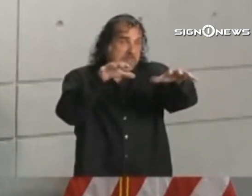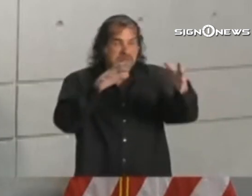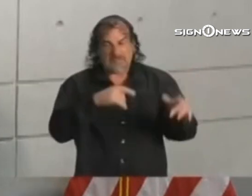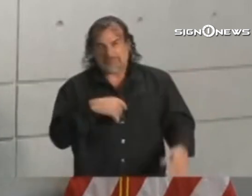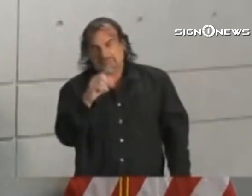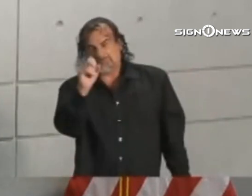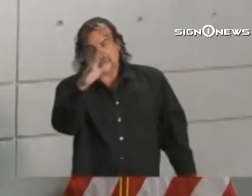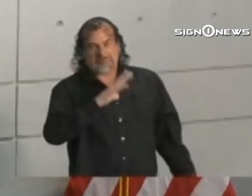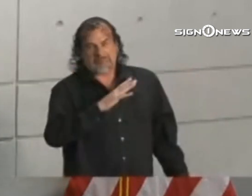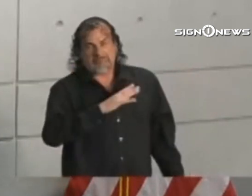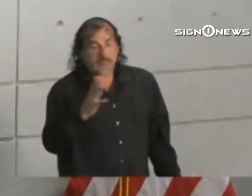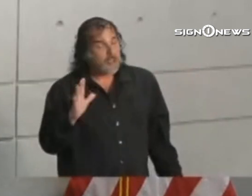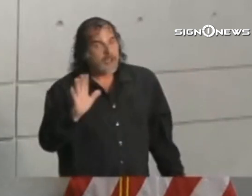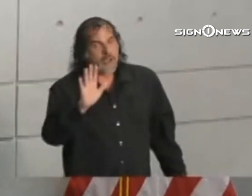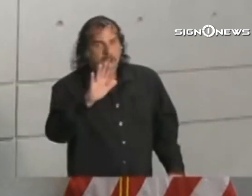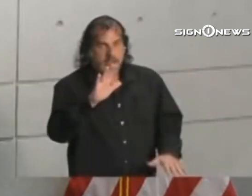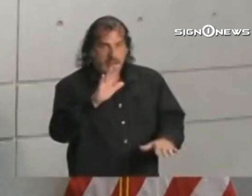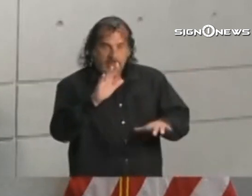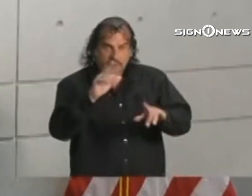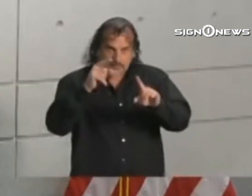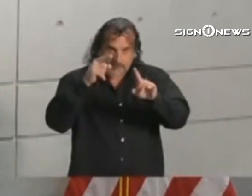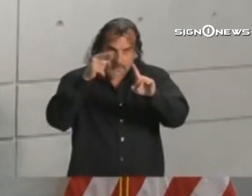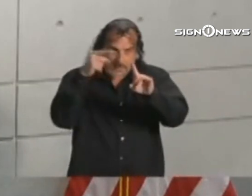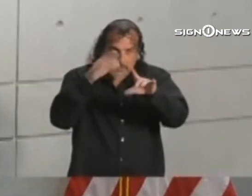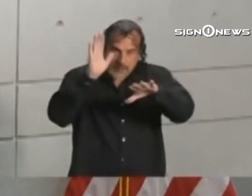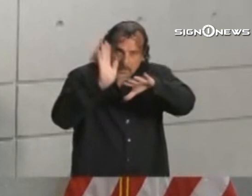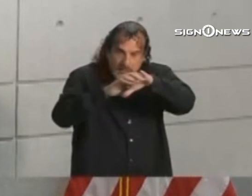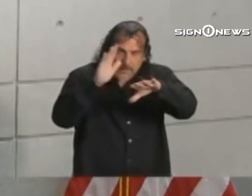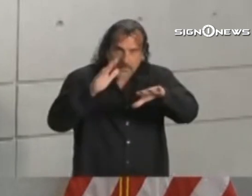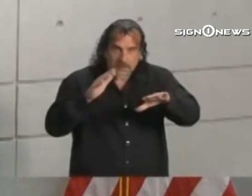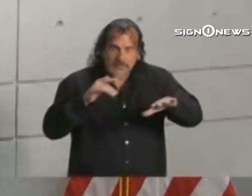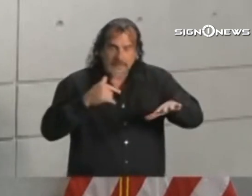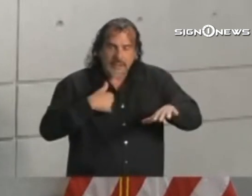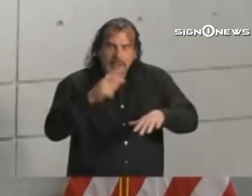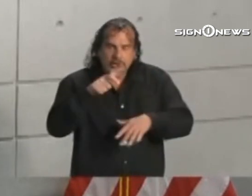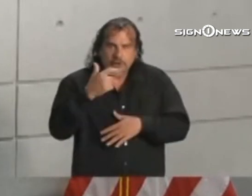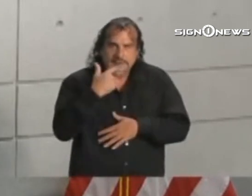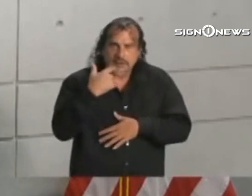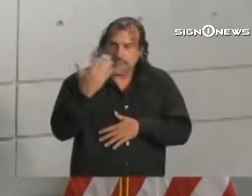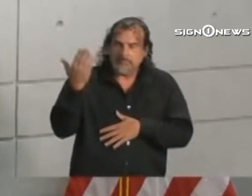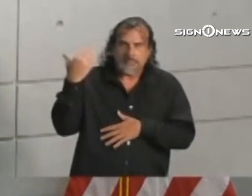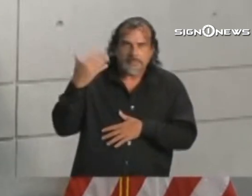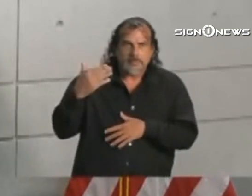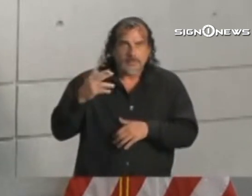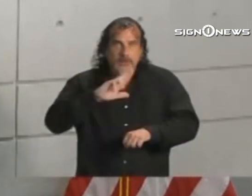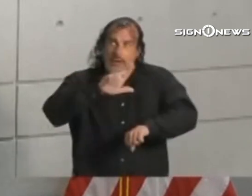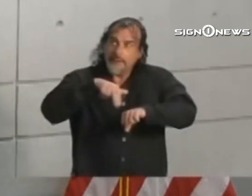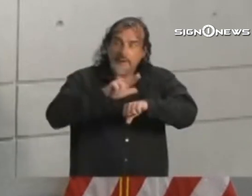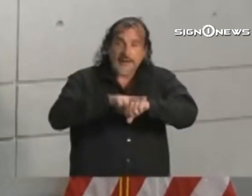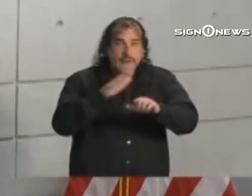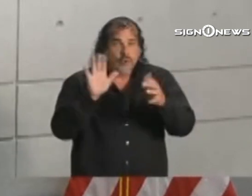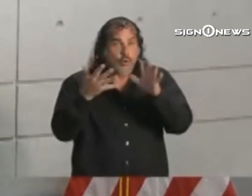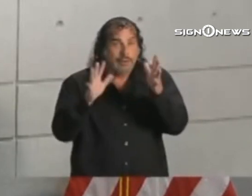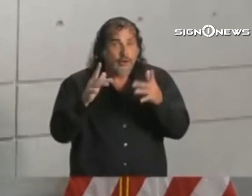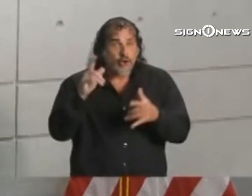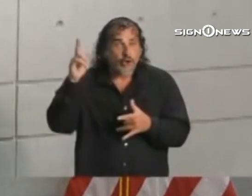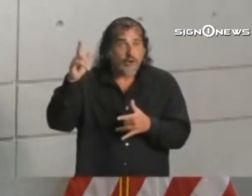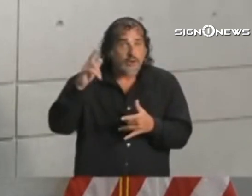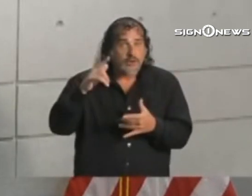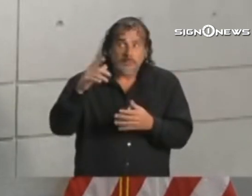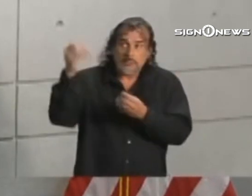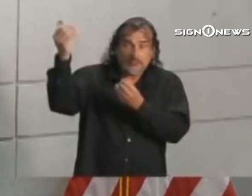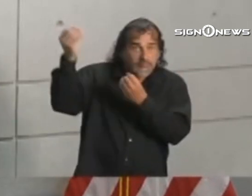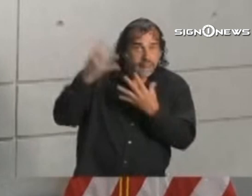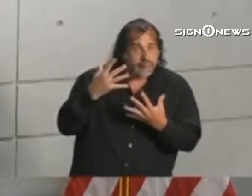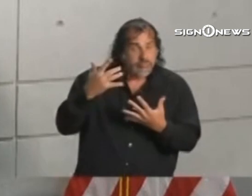okay. The thing that I want to point out that I should have said earlier is the National Weather Service has alerted us to